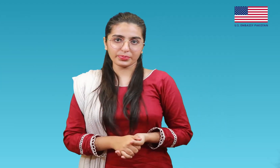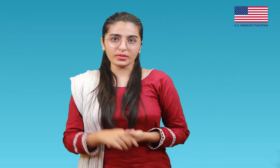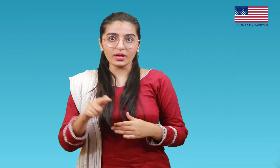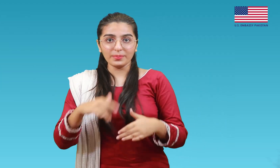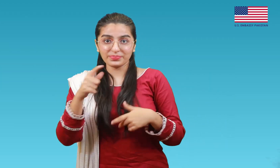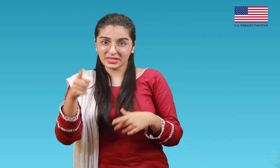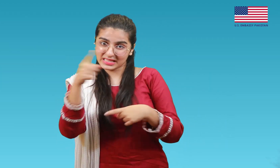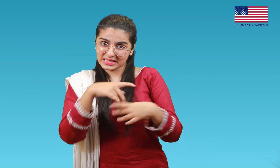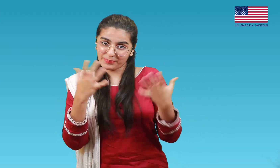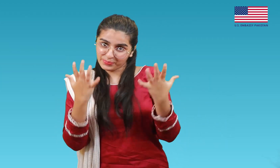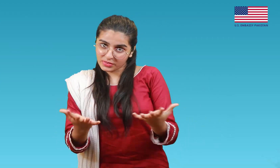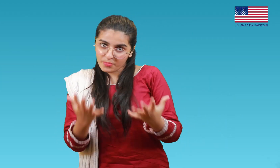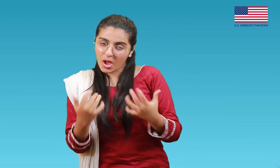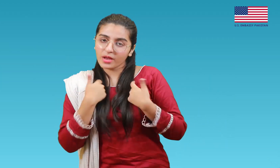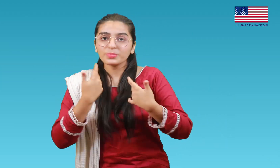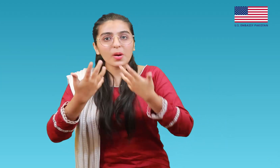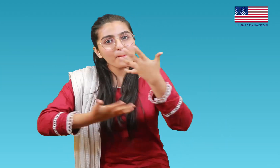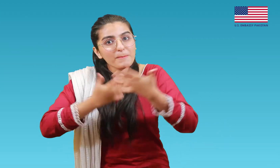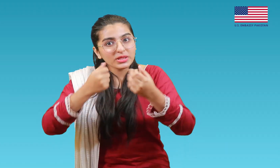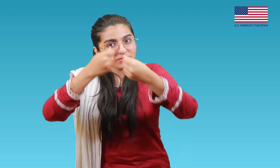So these are the things that you will need.